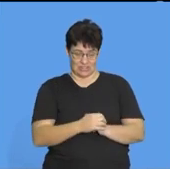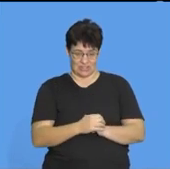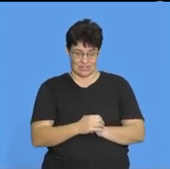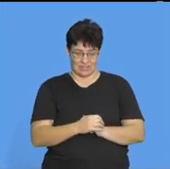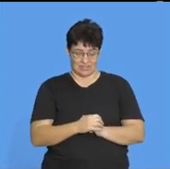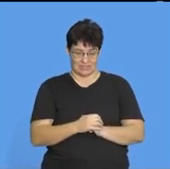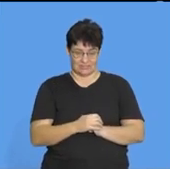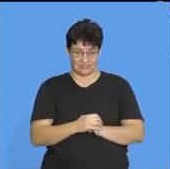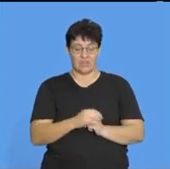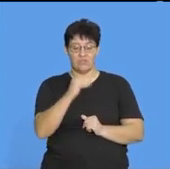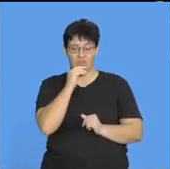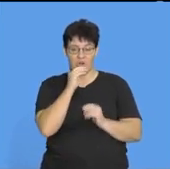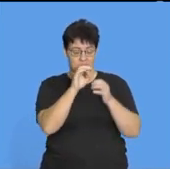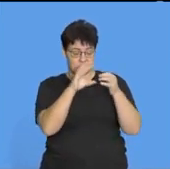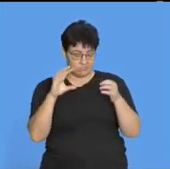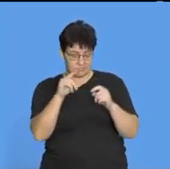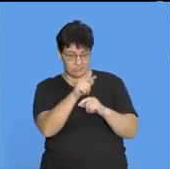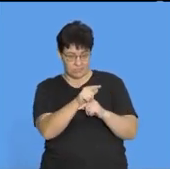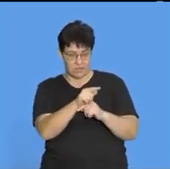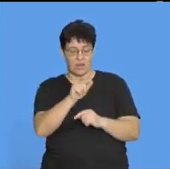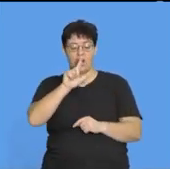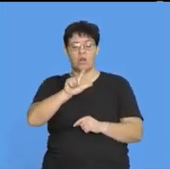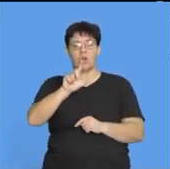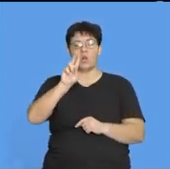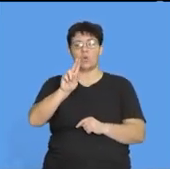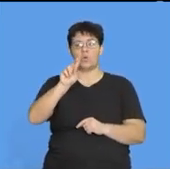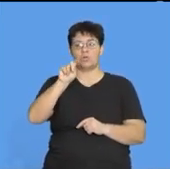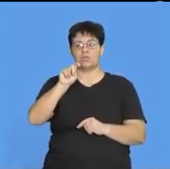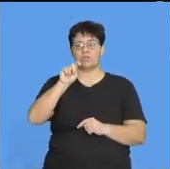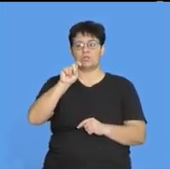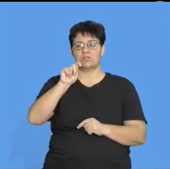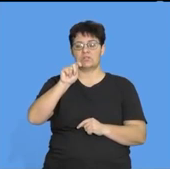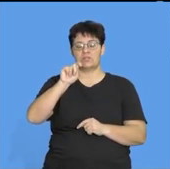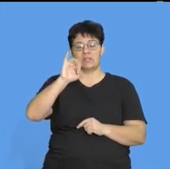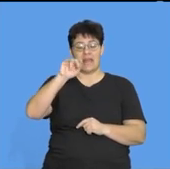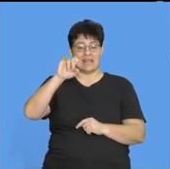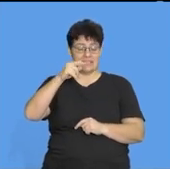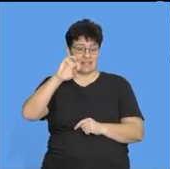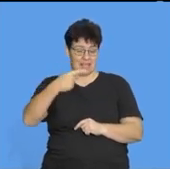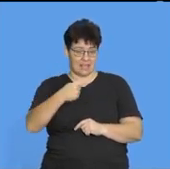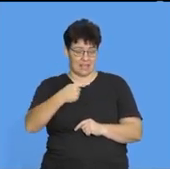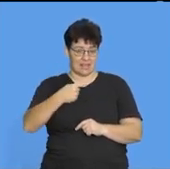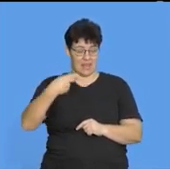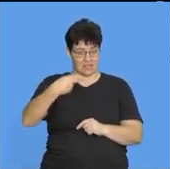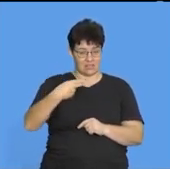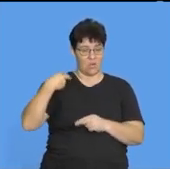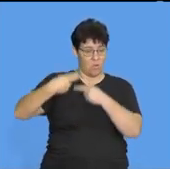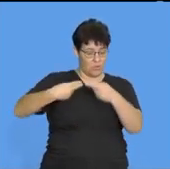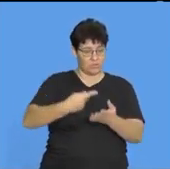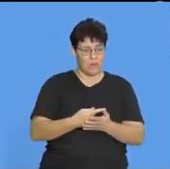gland releases a hormone called luteinizing hormone, or LH, and that targets the mature